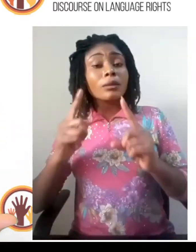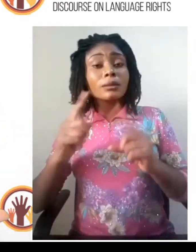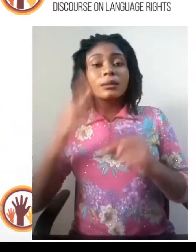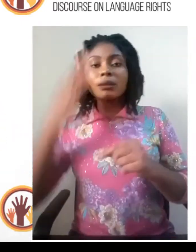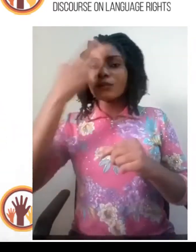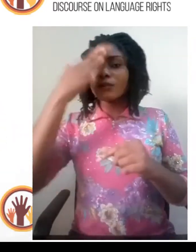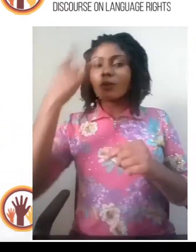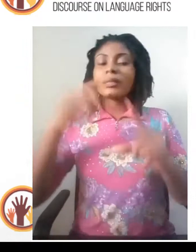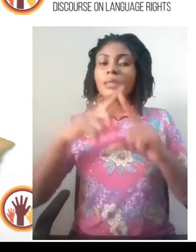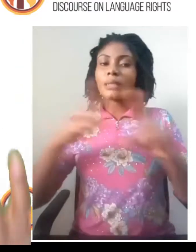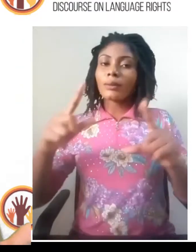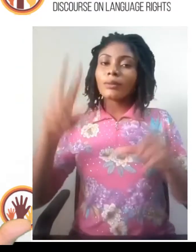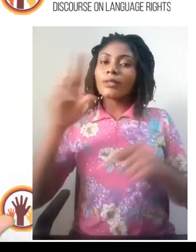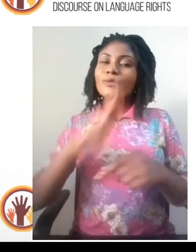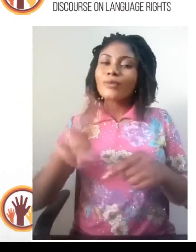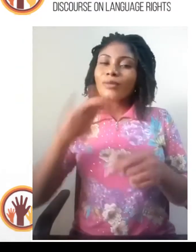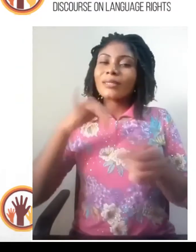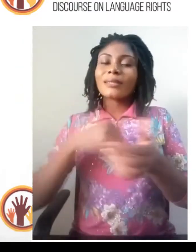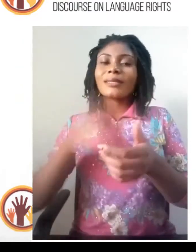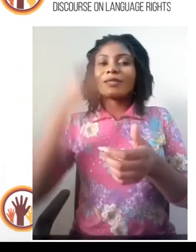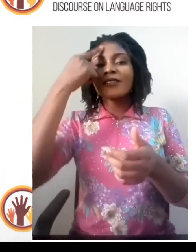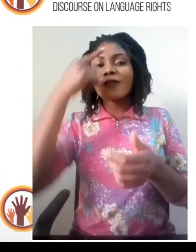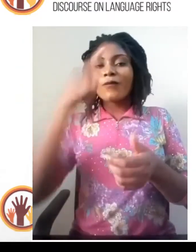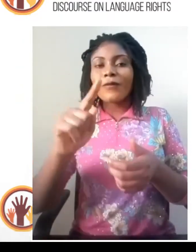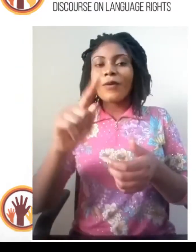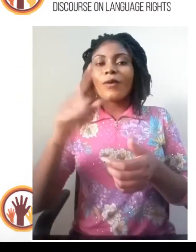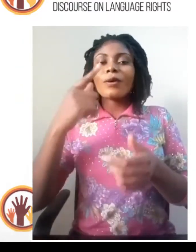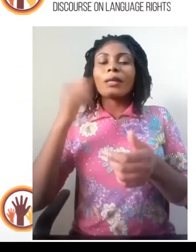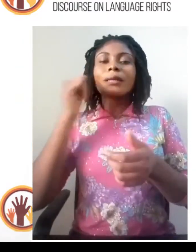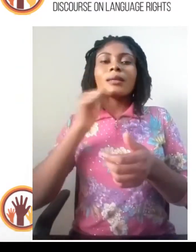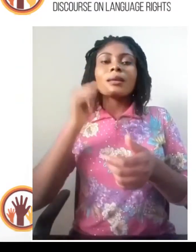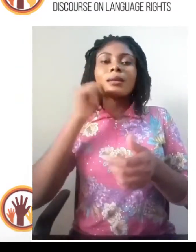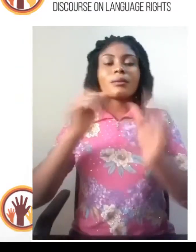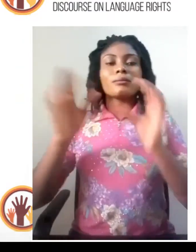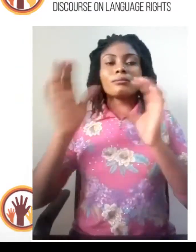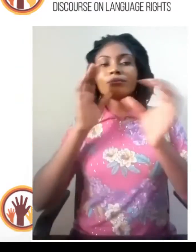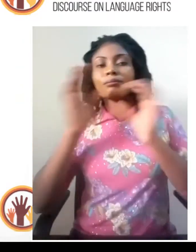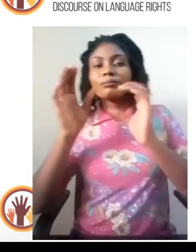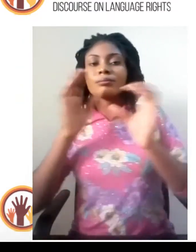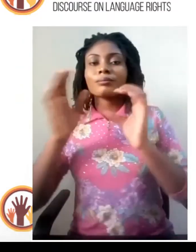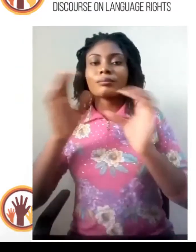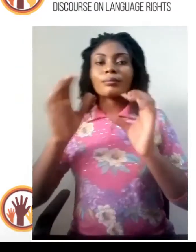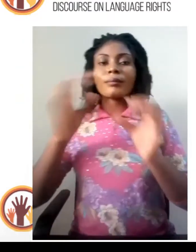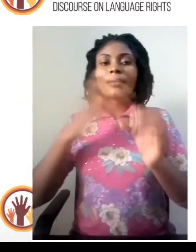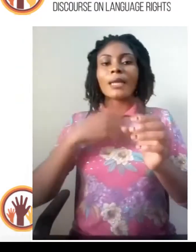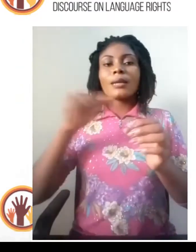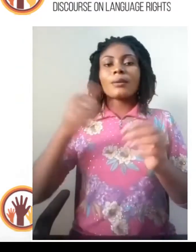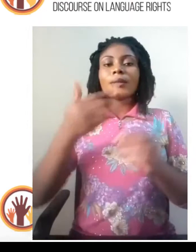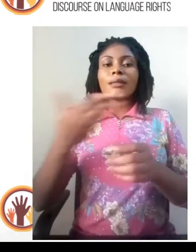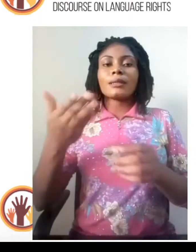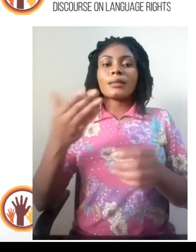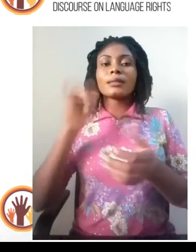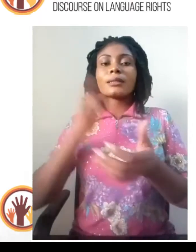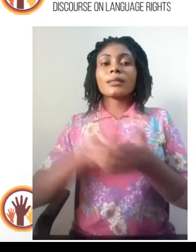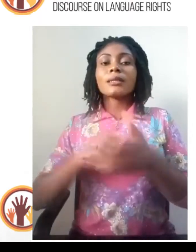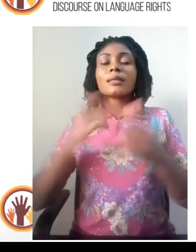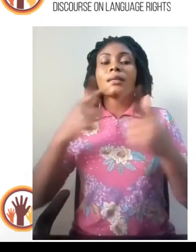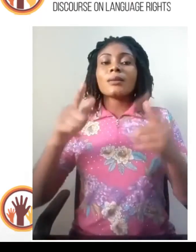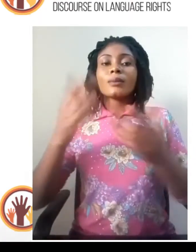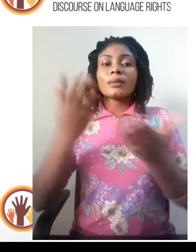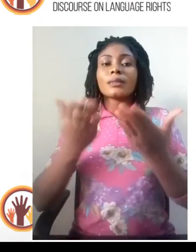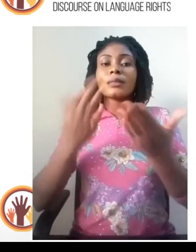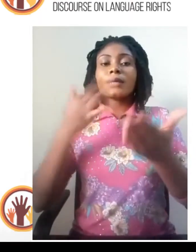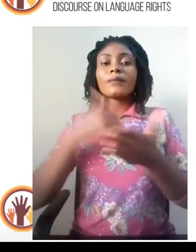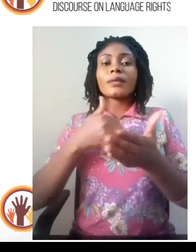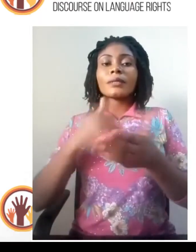the language, using it for daily communication and all other things that language serves a